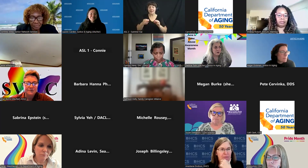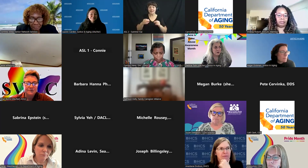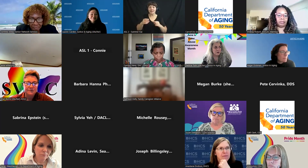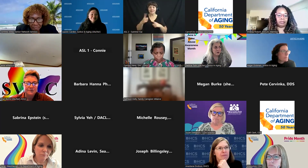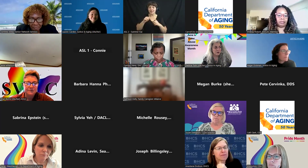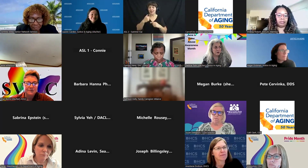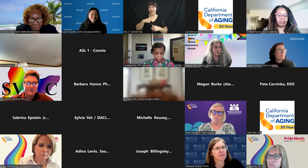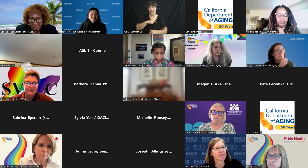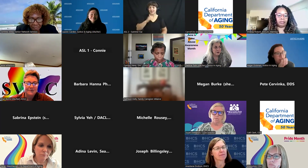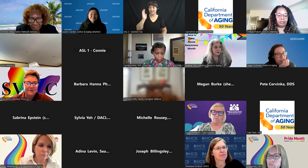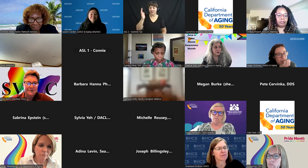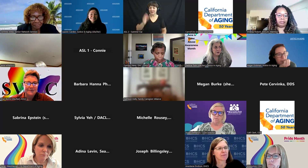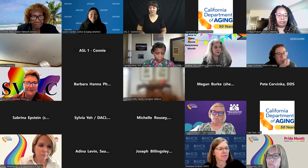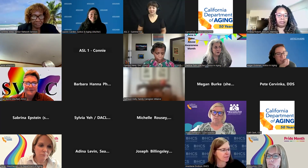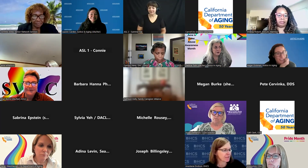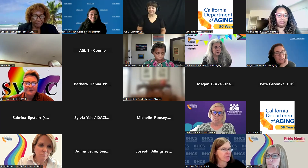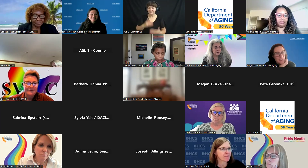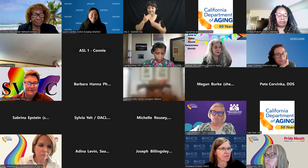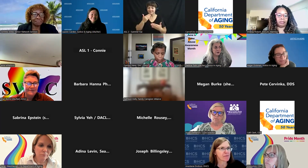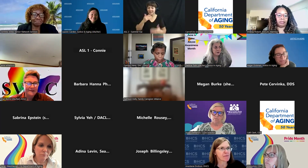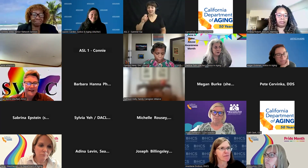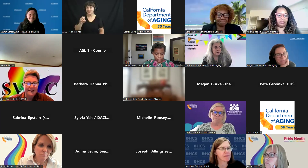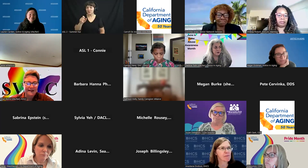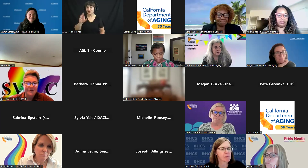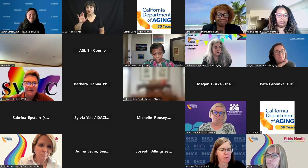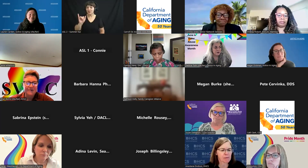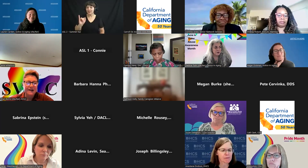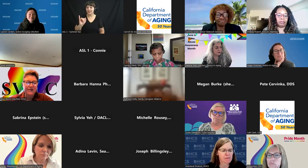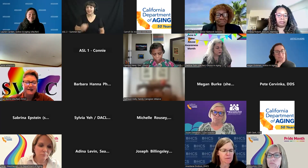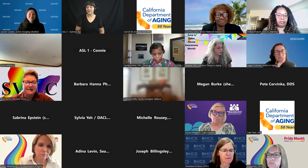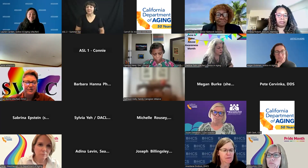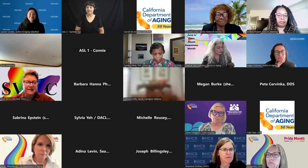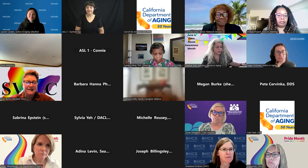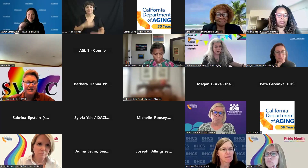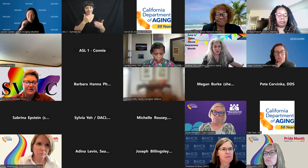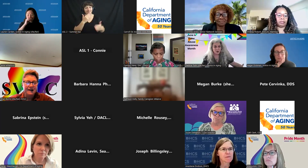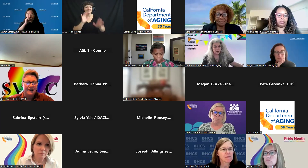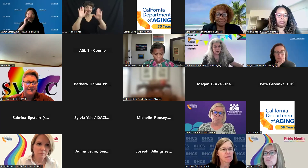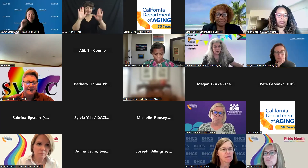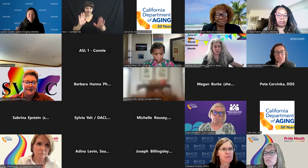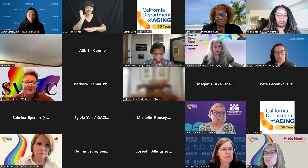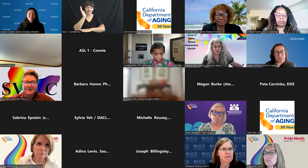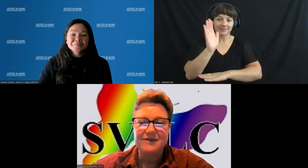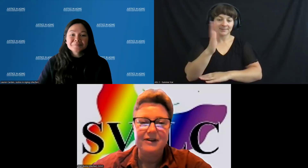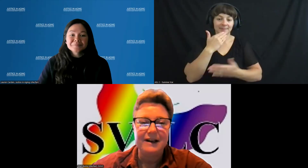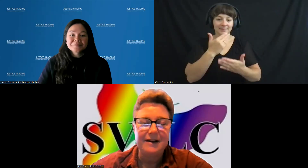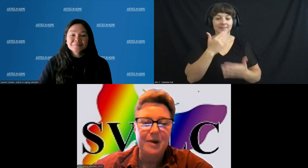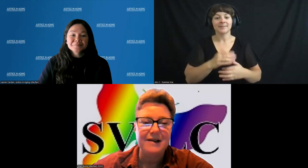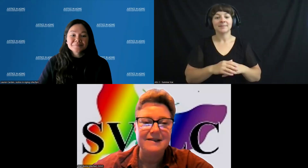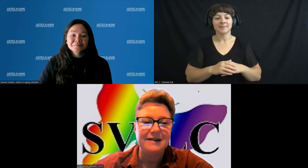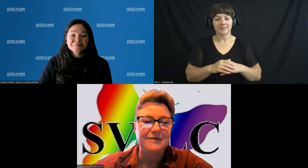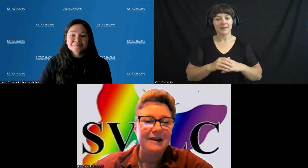presentation. Thank you, Sherry. Yeah, you're welcome. Thank you. Excellent presentation and some